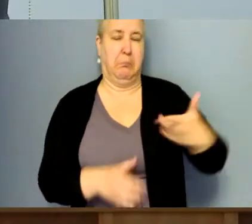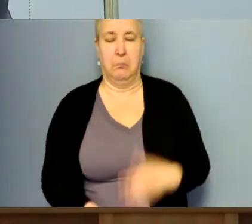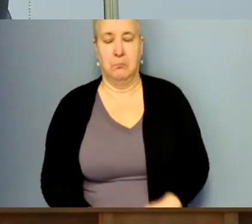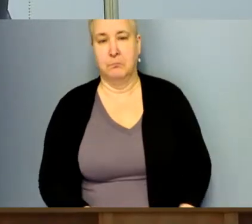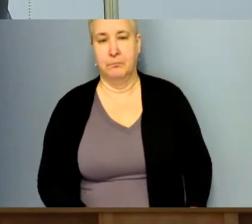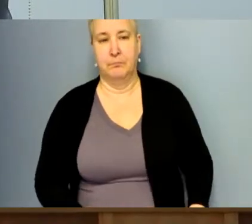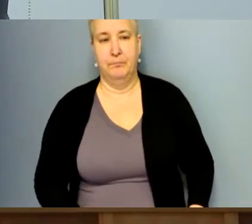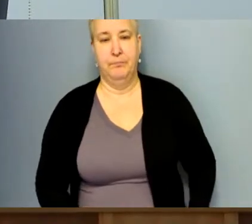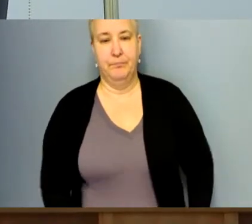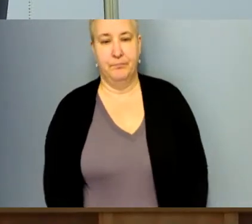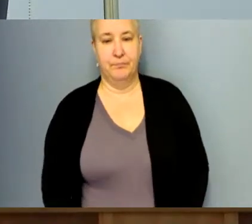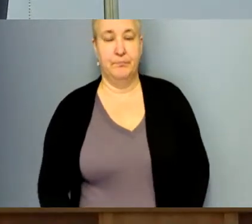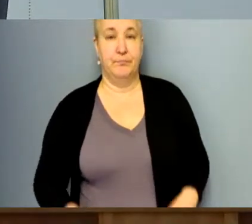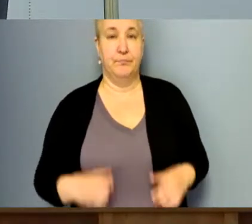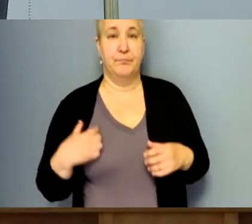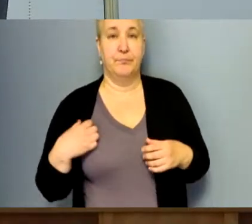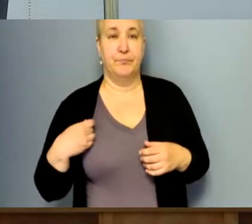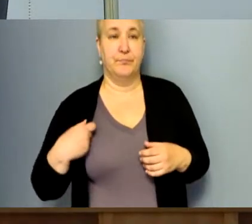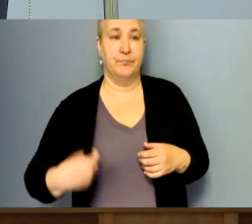if you guys want to add something, sure.